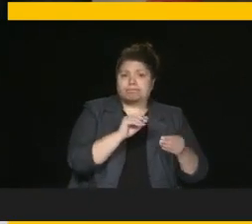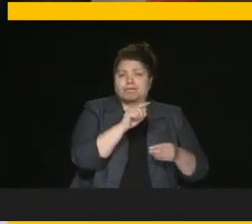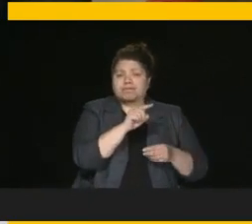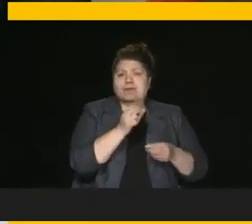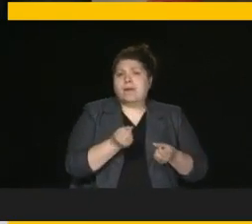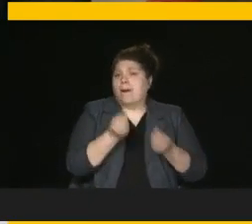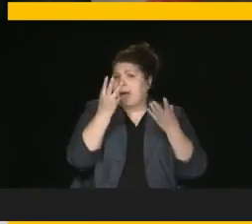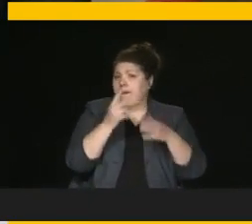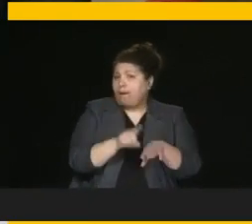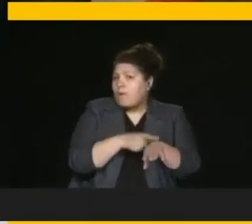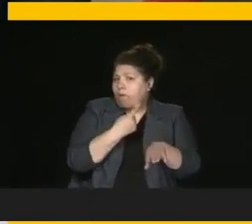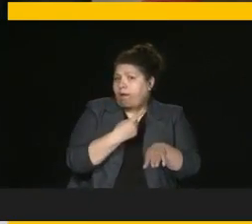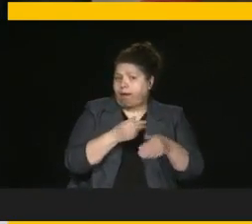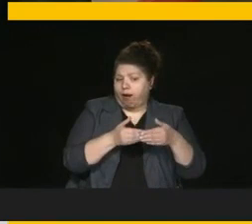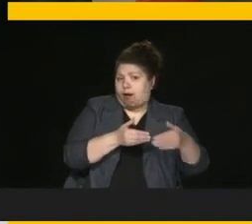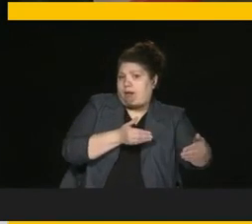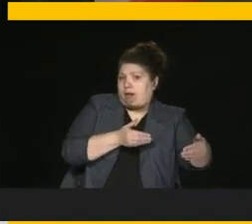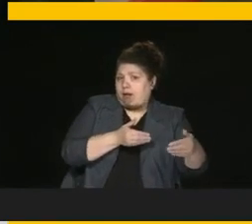physical distancing.